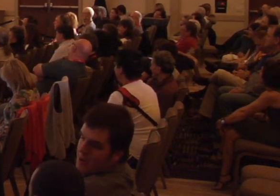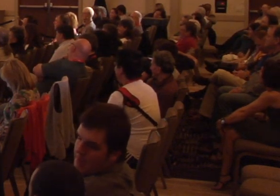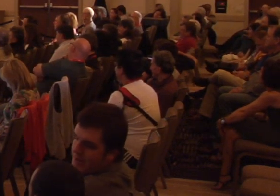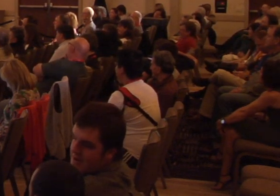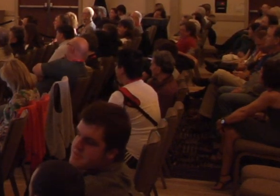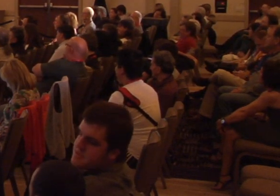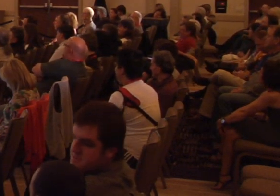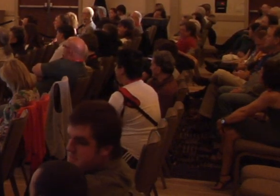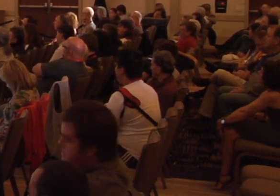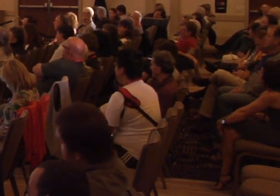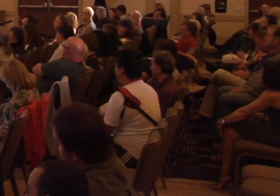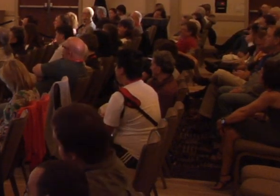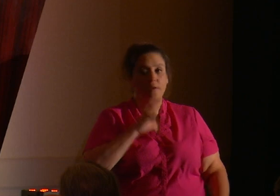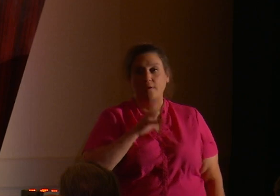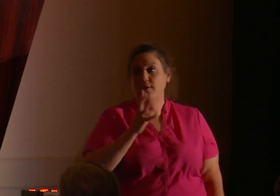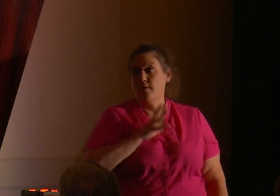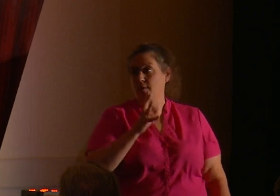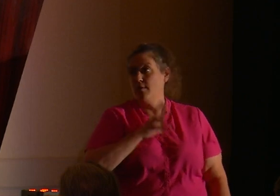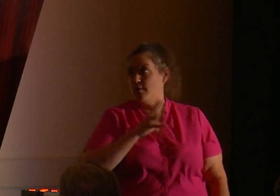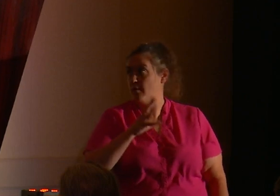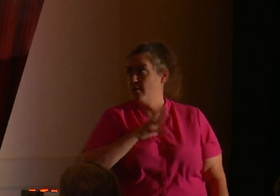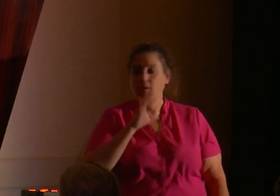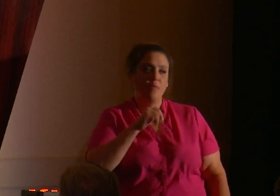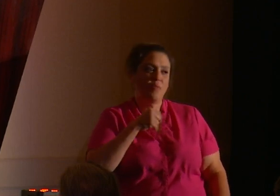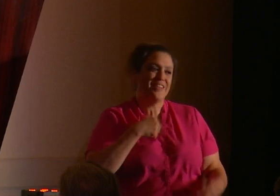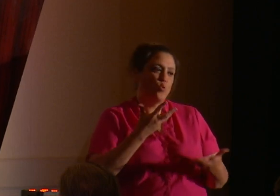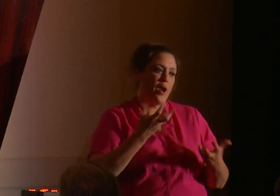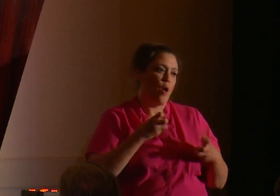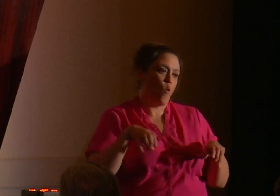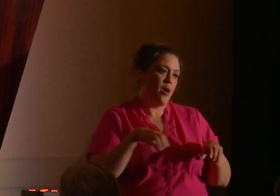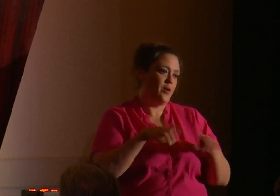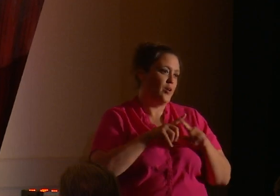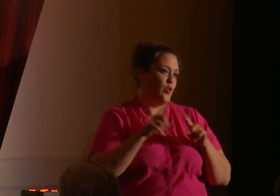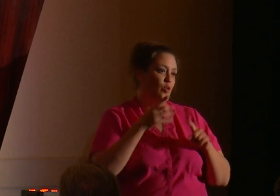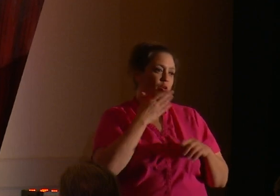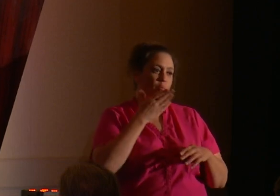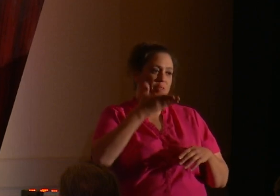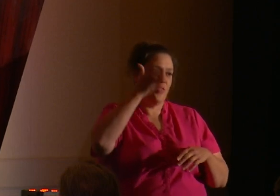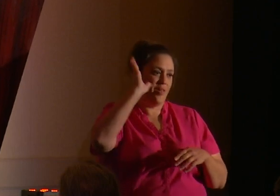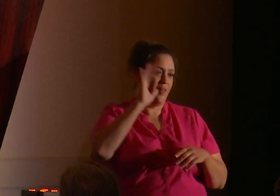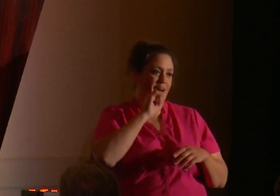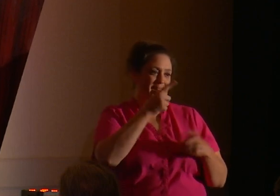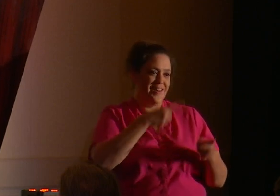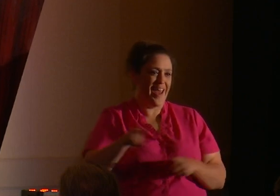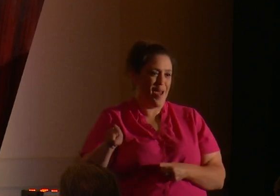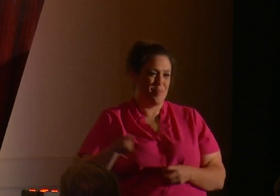Nobody? Fine. That's what I wanted to do, but thank God that didn't happen.